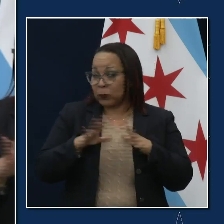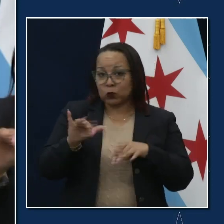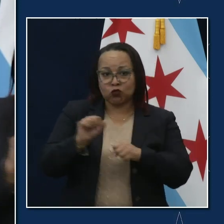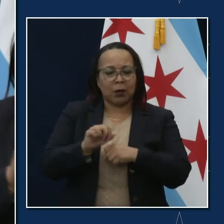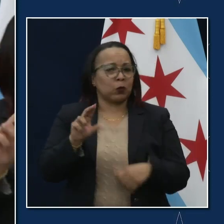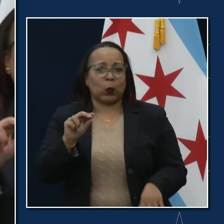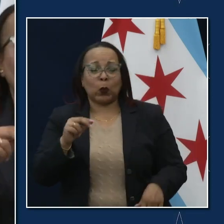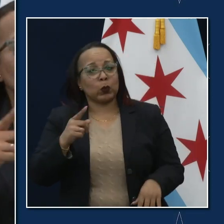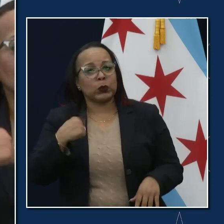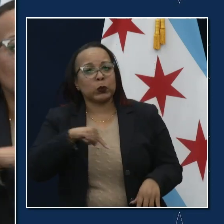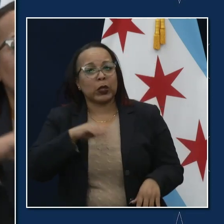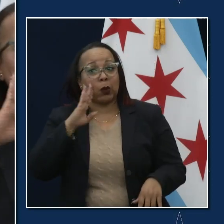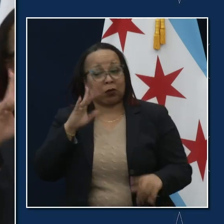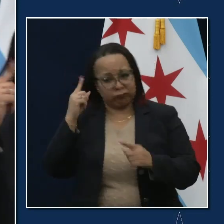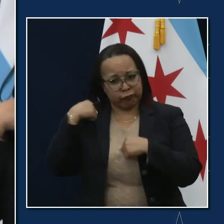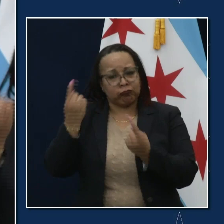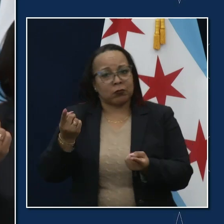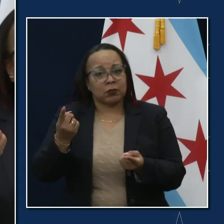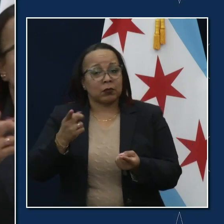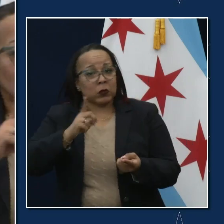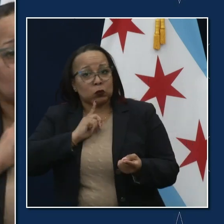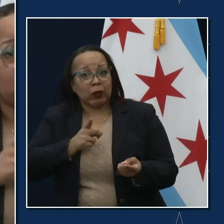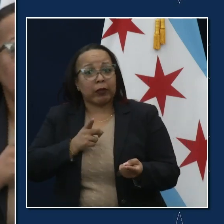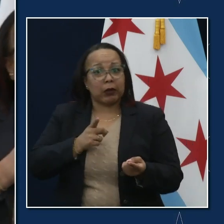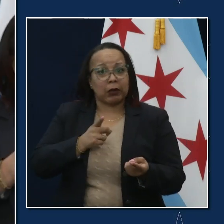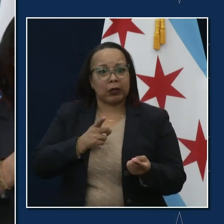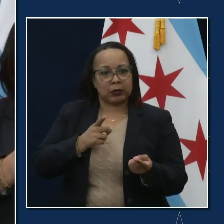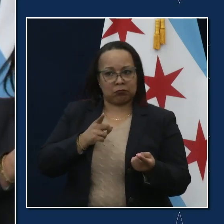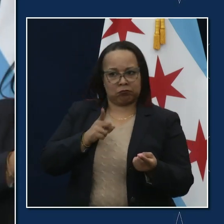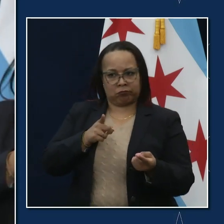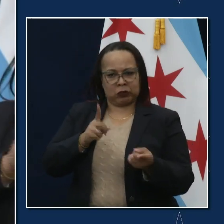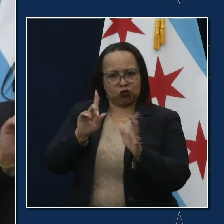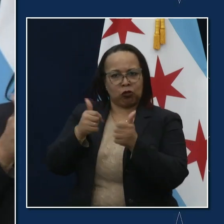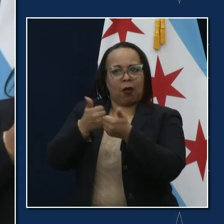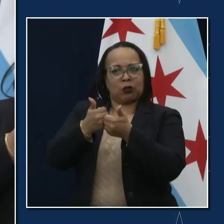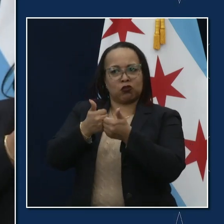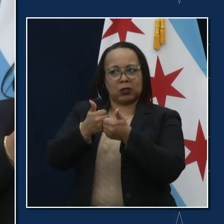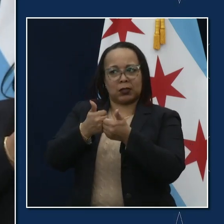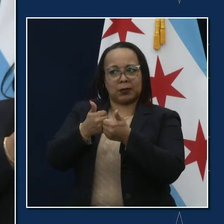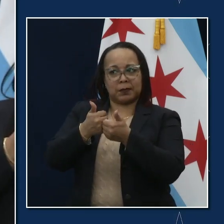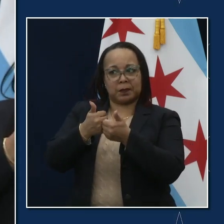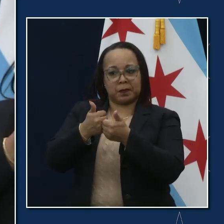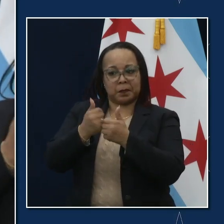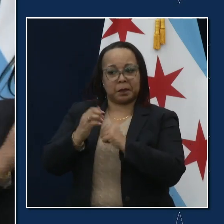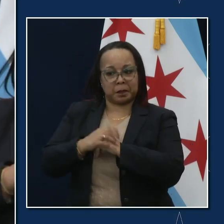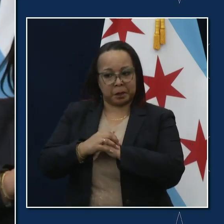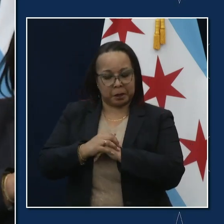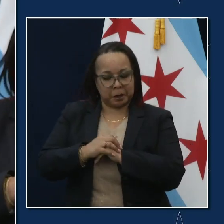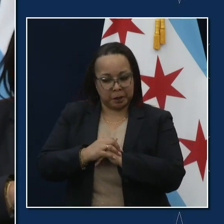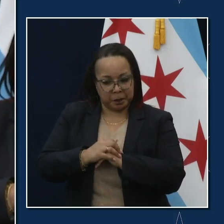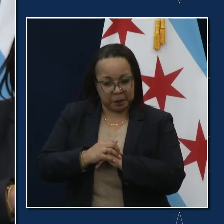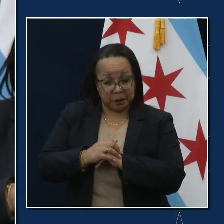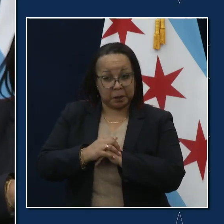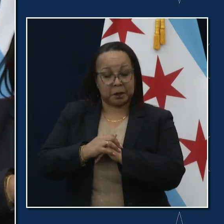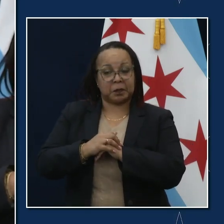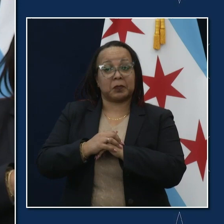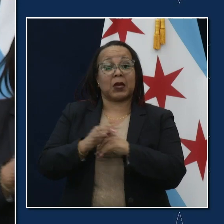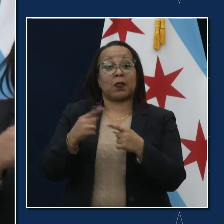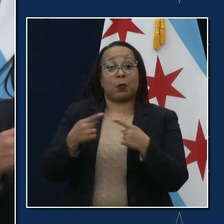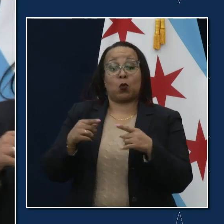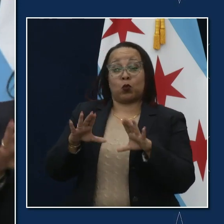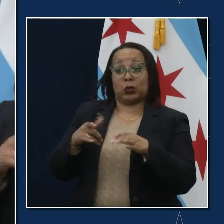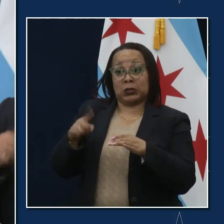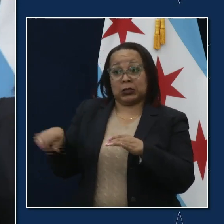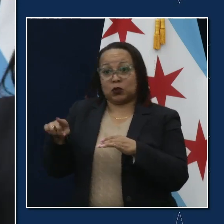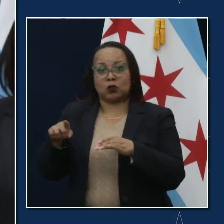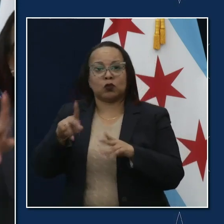We will, and as we have been, really defining and challenging our opponents so that people